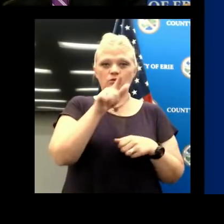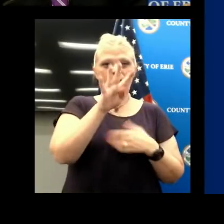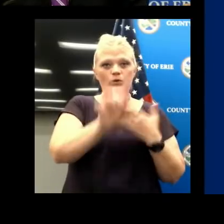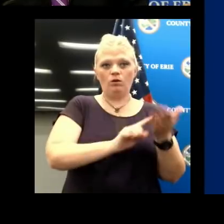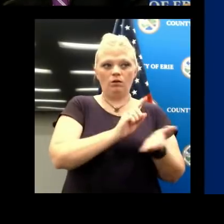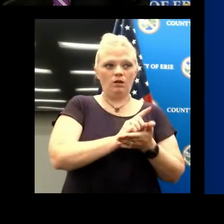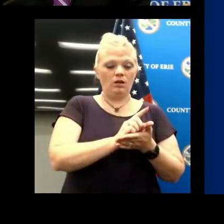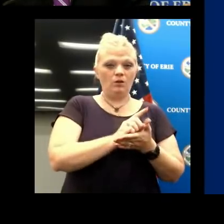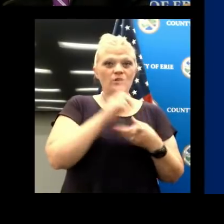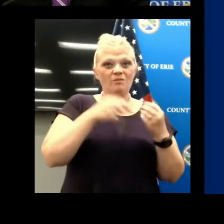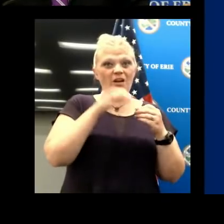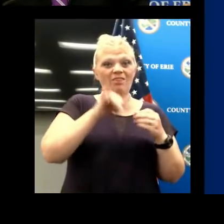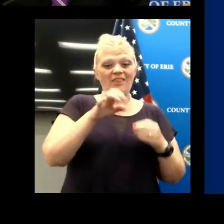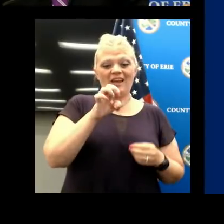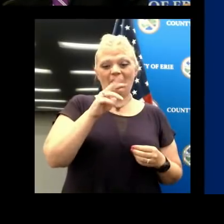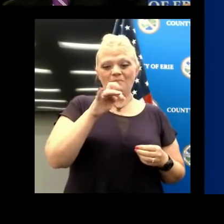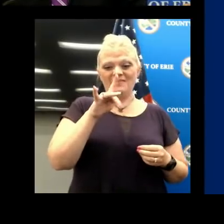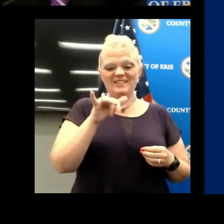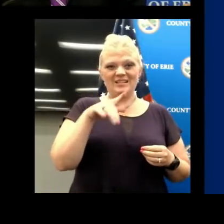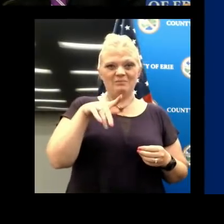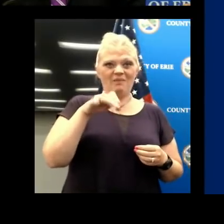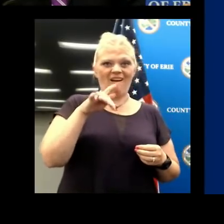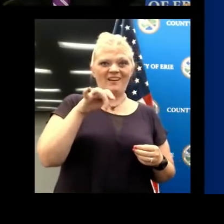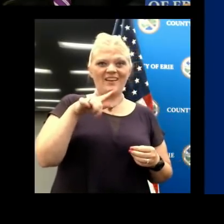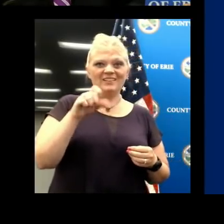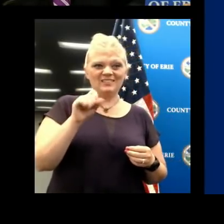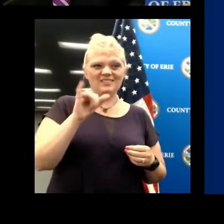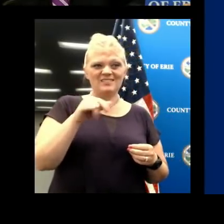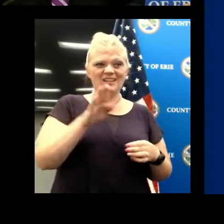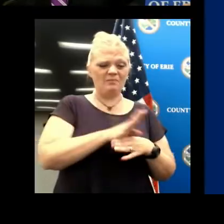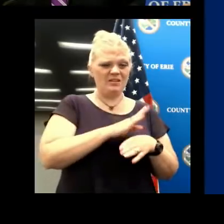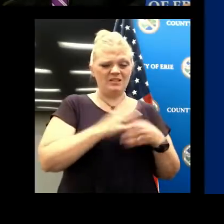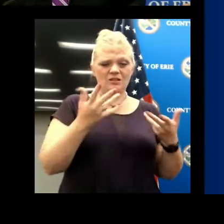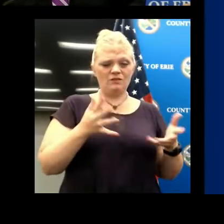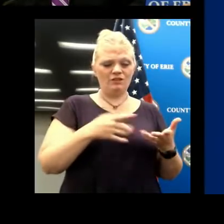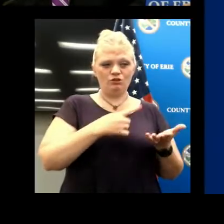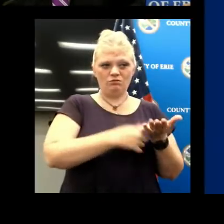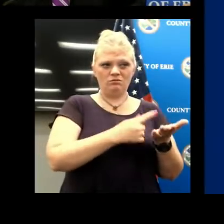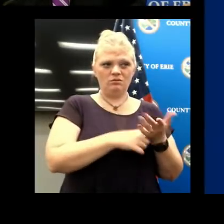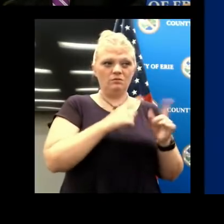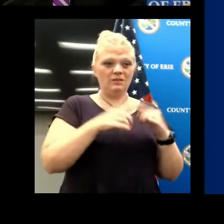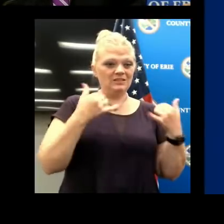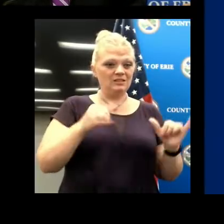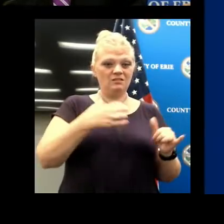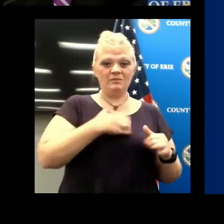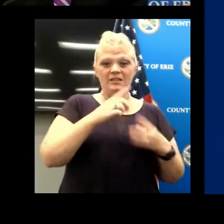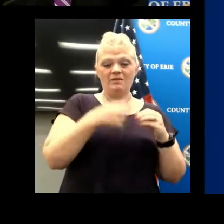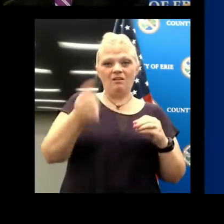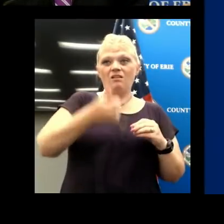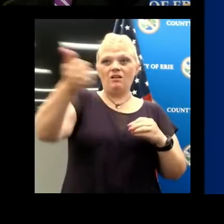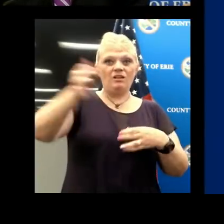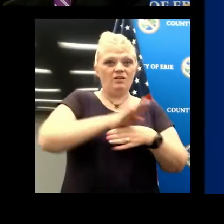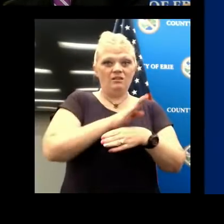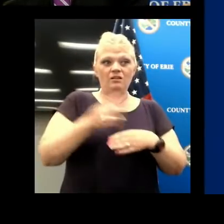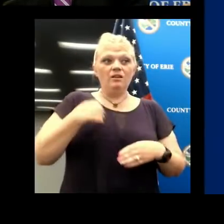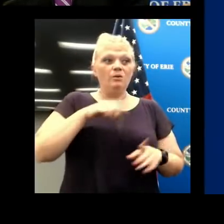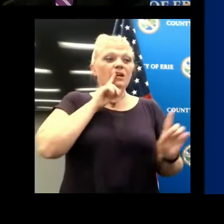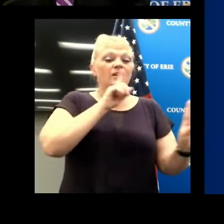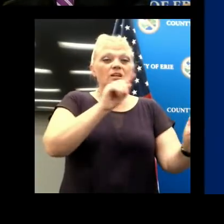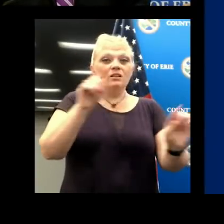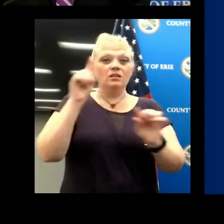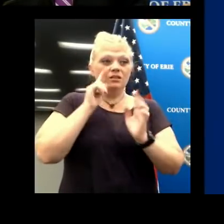to Empty Pockets, the establishment we talked about before, but we are still getting complaints about other establishments, and we go out and check